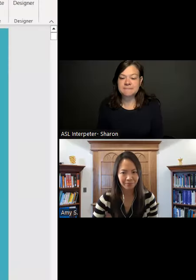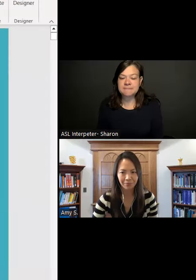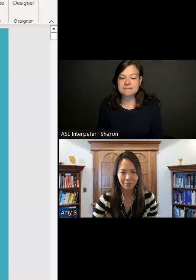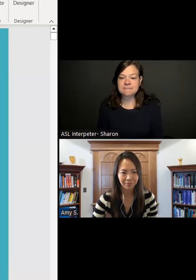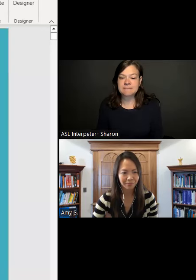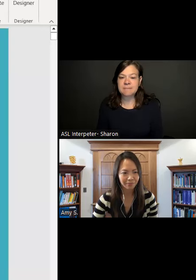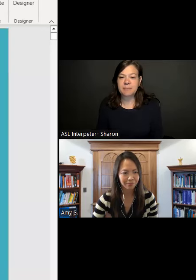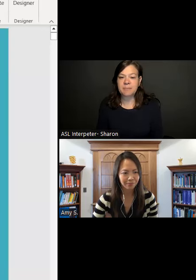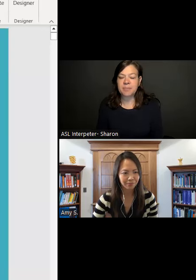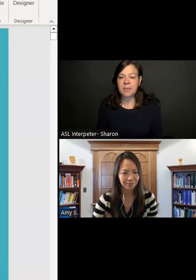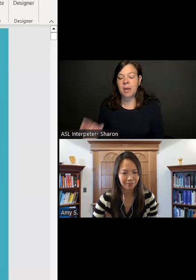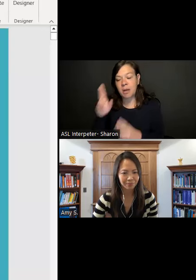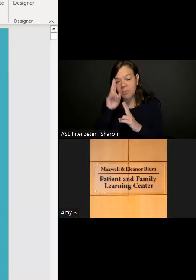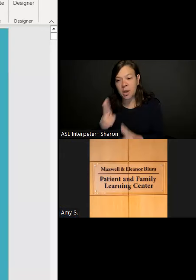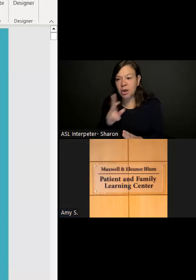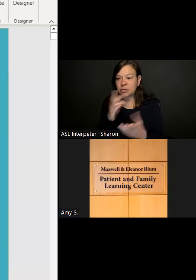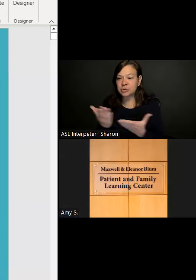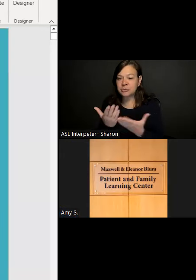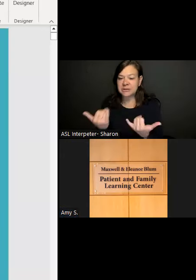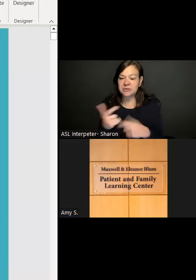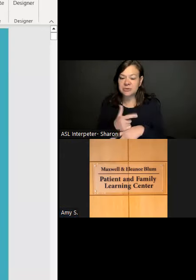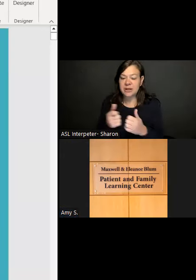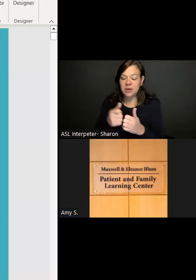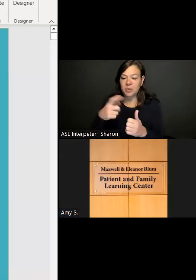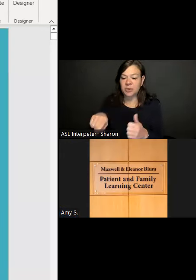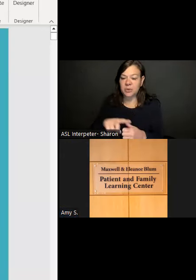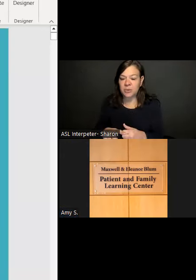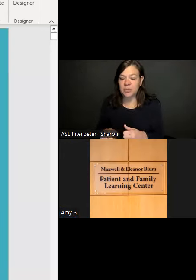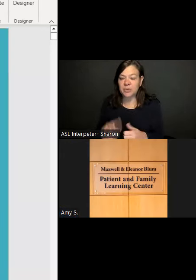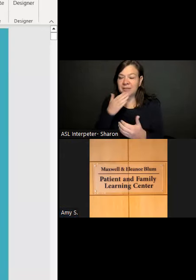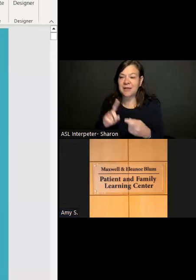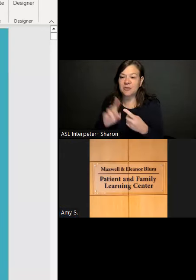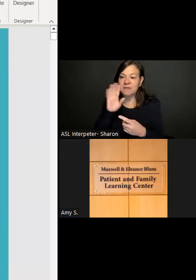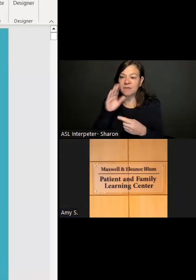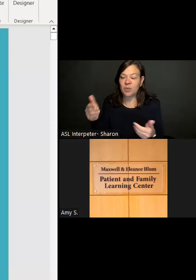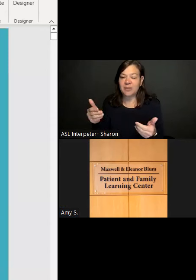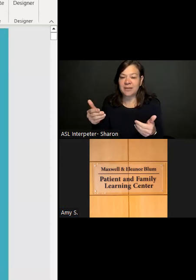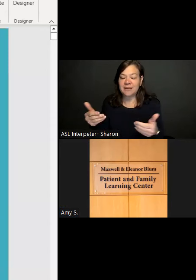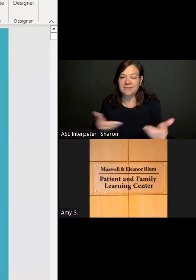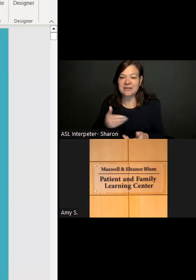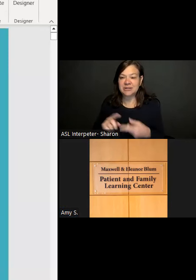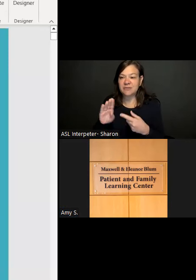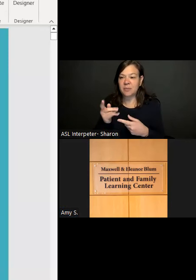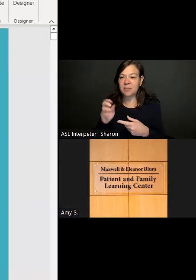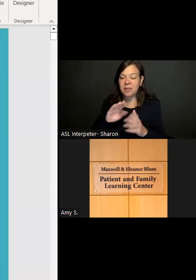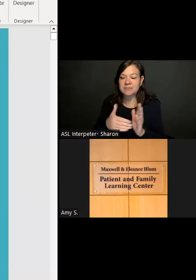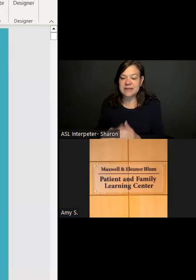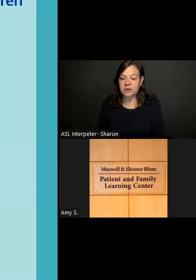I'm really honored and excited to be here with you all today. And thank you for the invitation from the Blum Center.